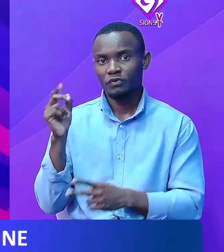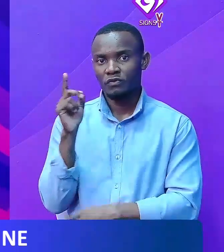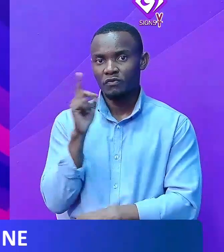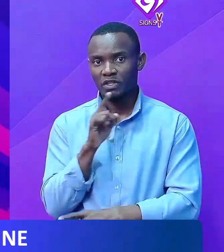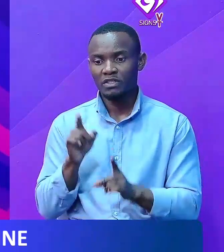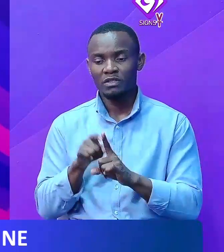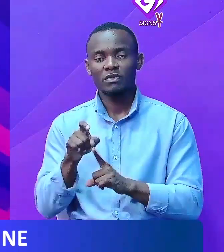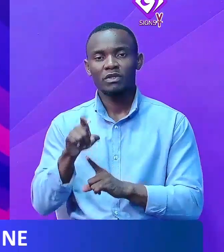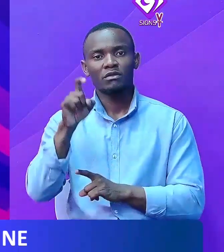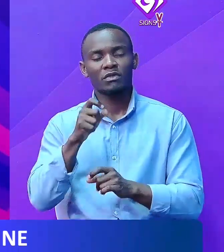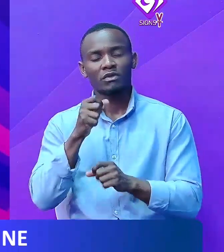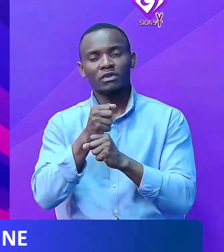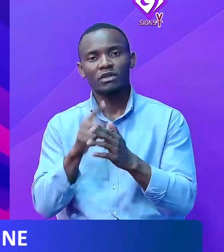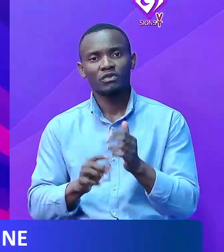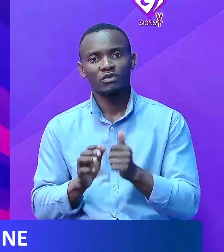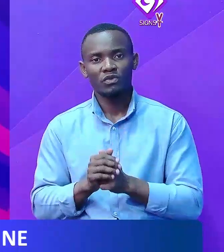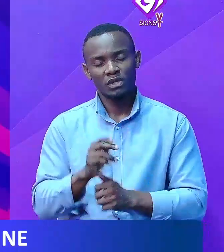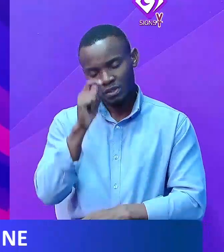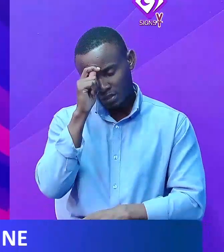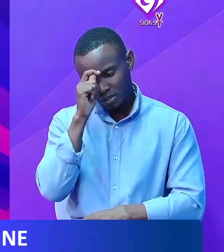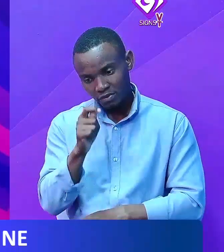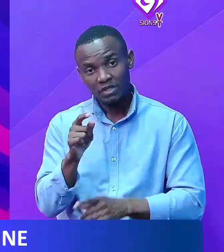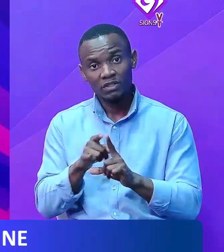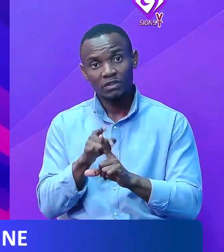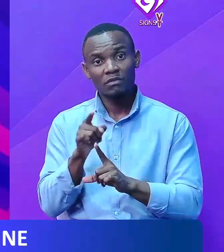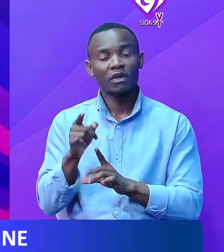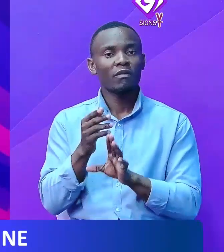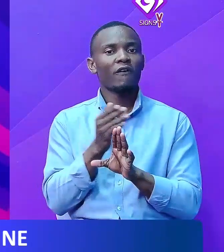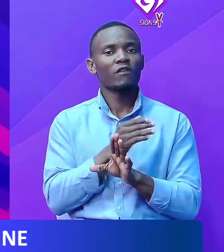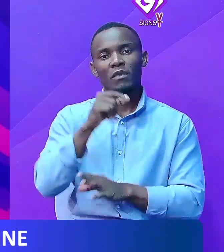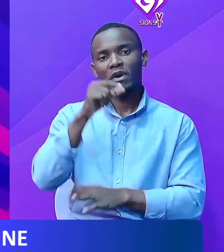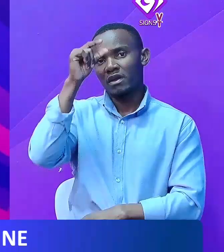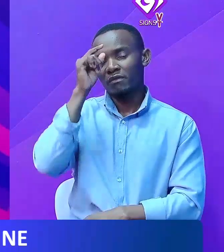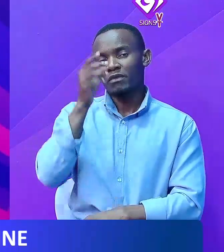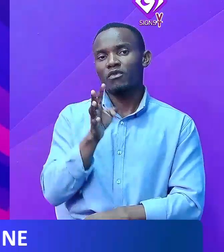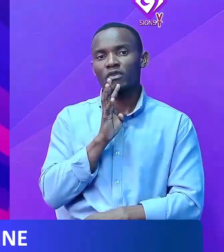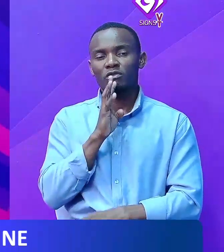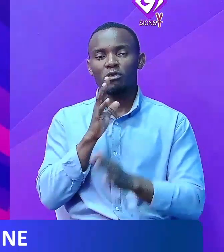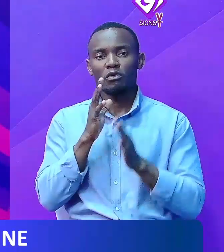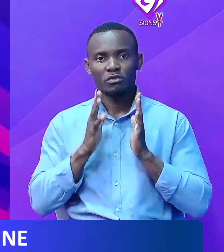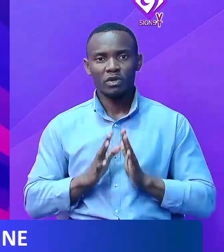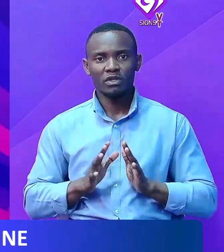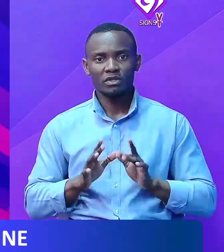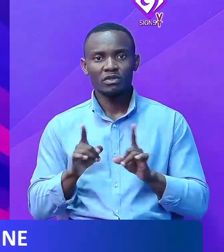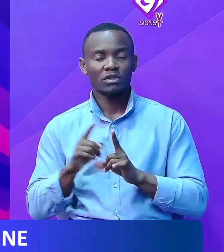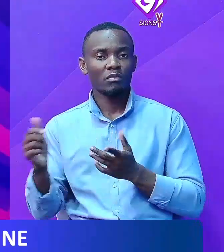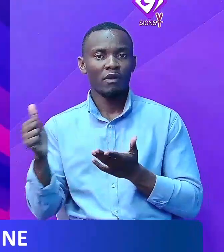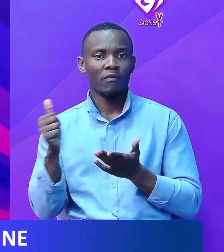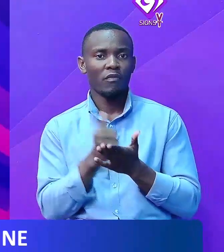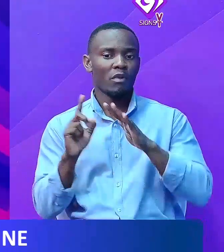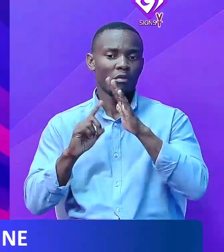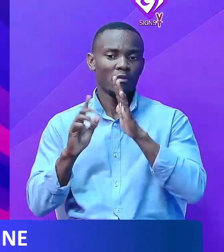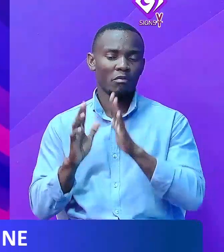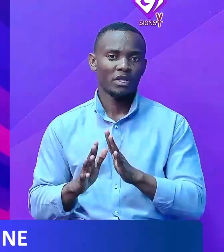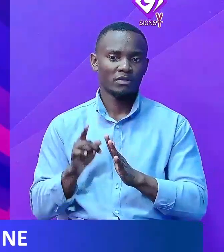be respected." Chiroma, a former government spokesperson and employment minister in his late